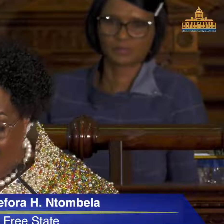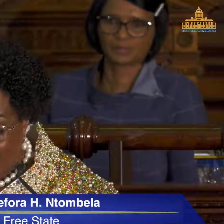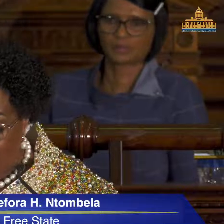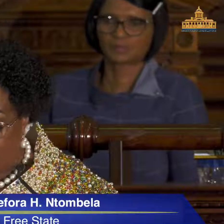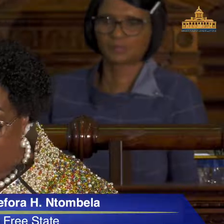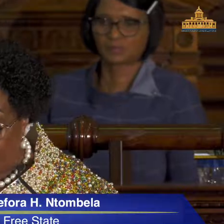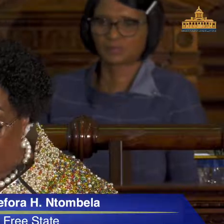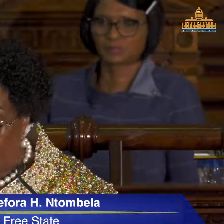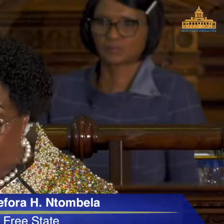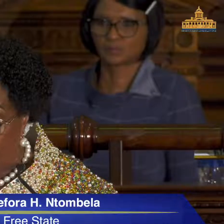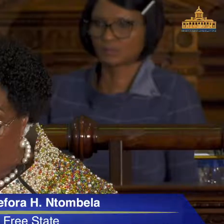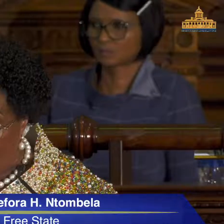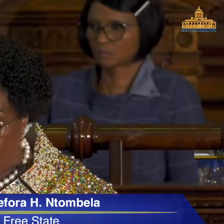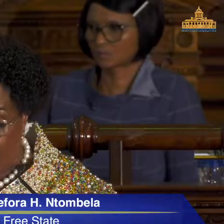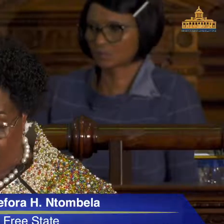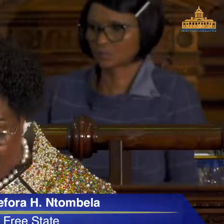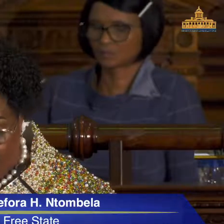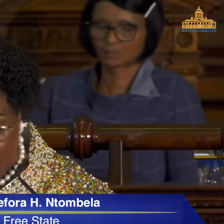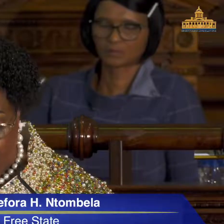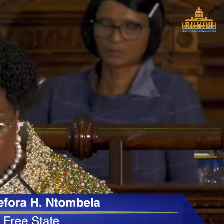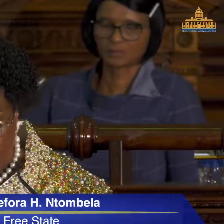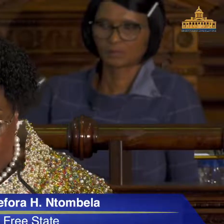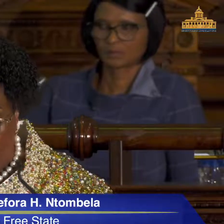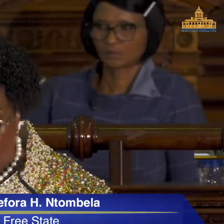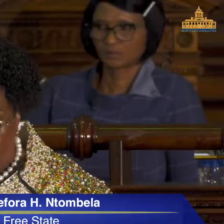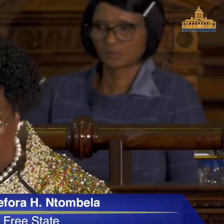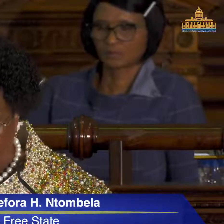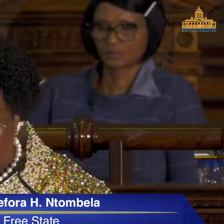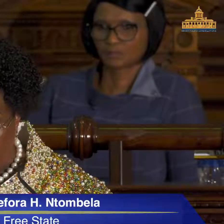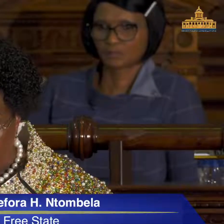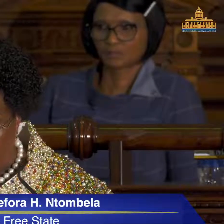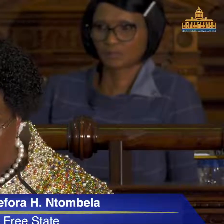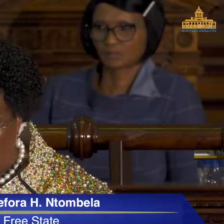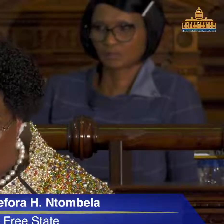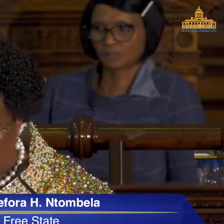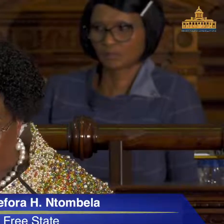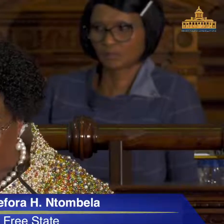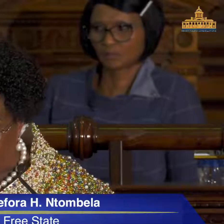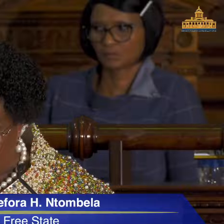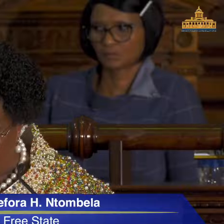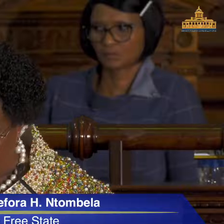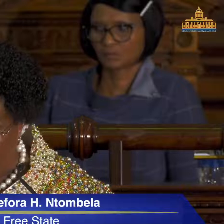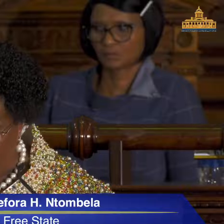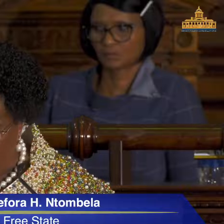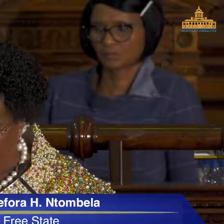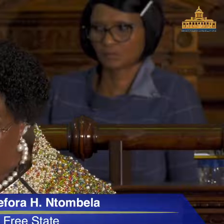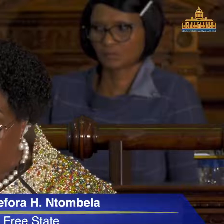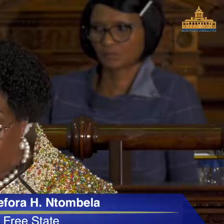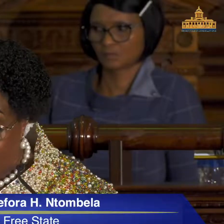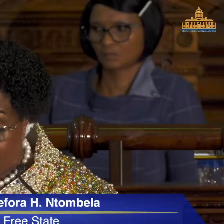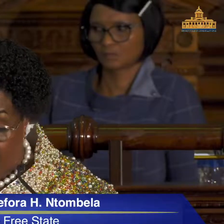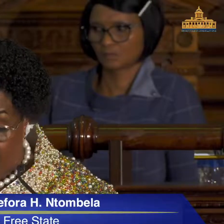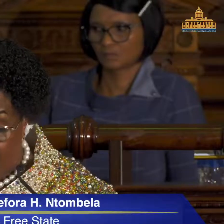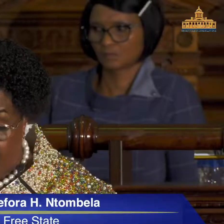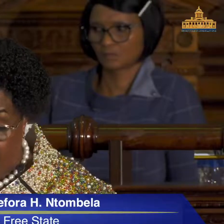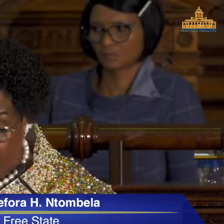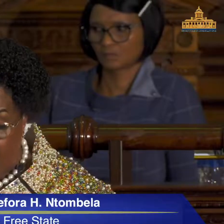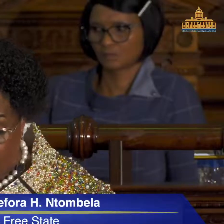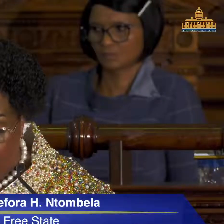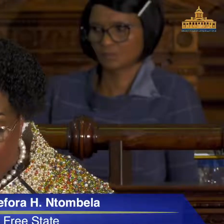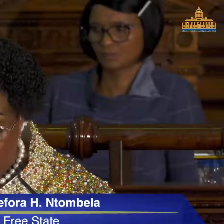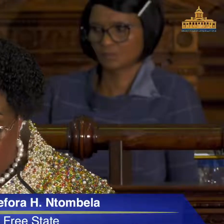need skills to develop and grow the Free State. The Office of the Premier will host a seminar, Management in Daba,